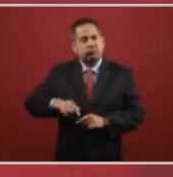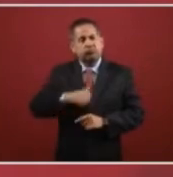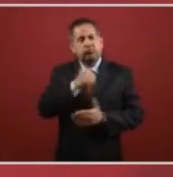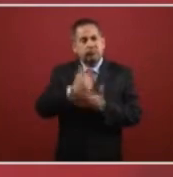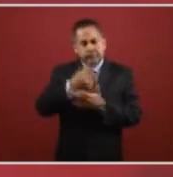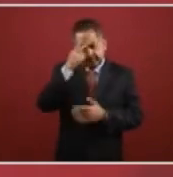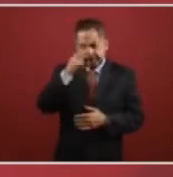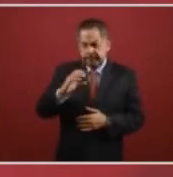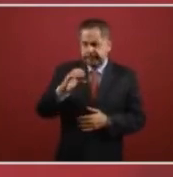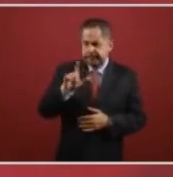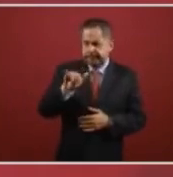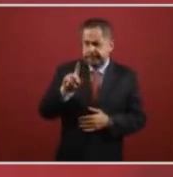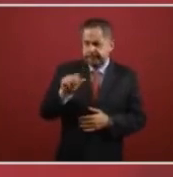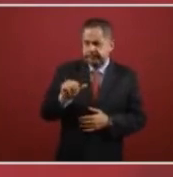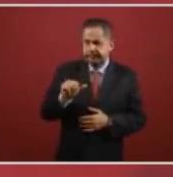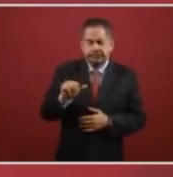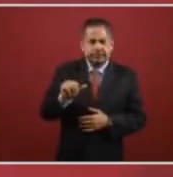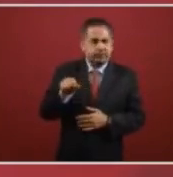government, Claudia Schiffman.